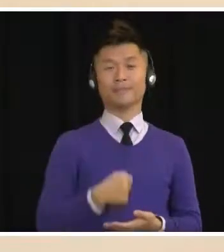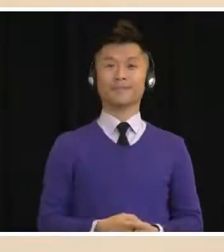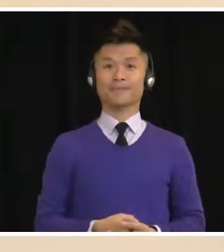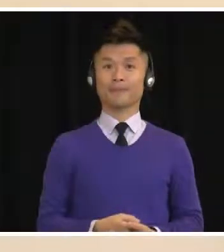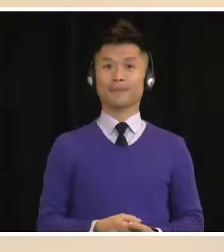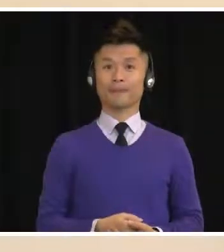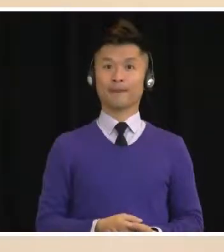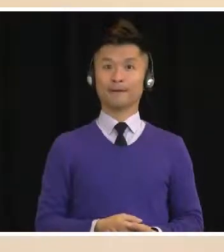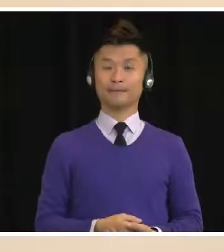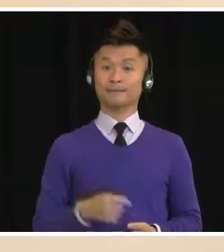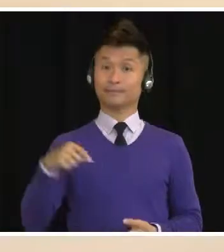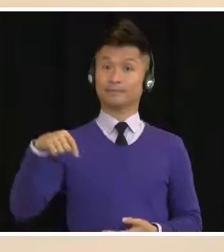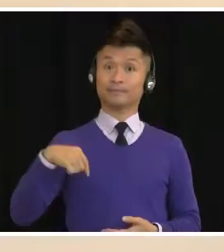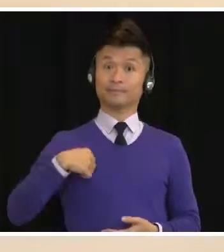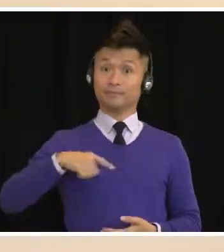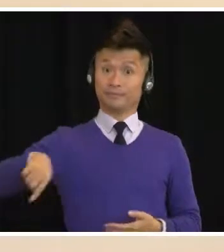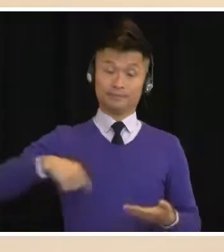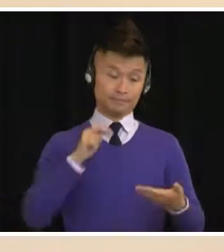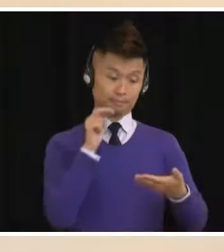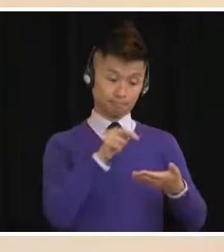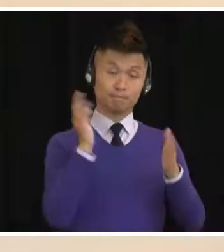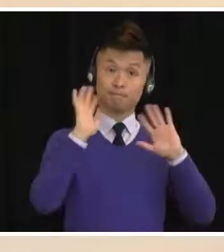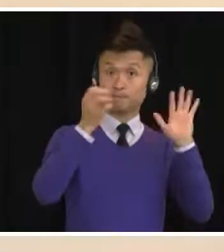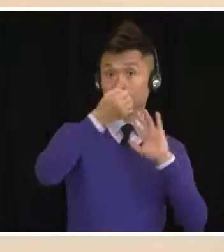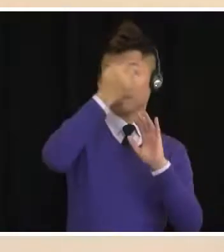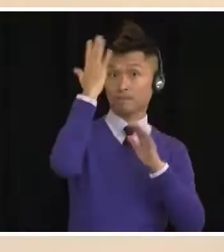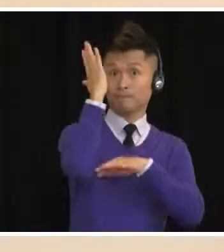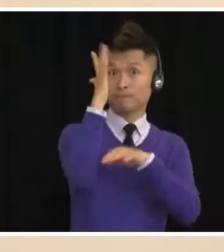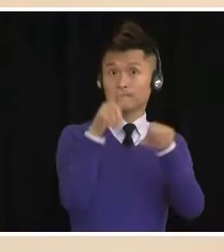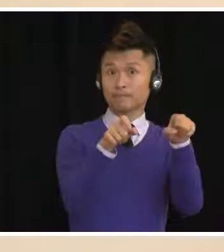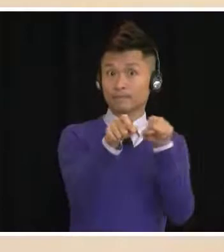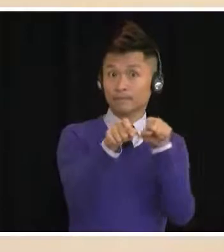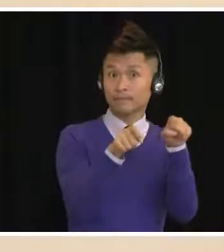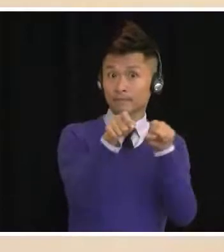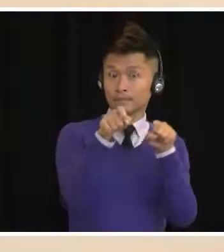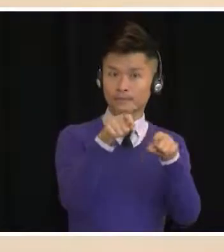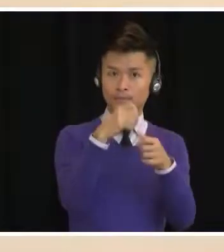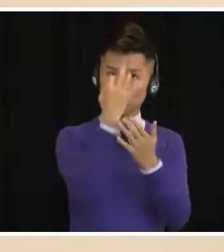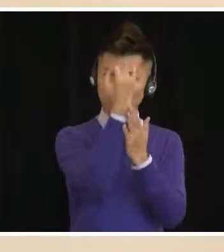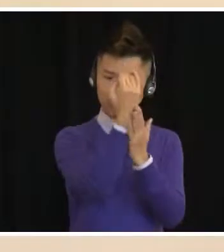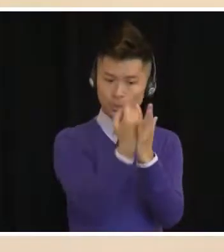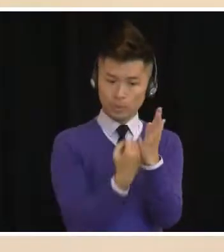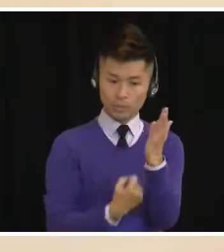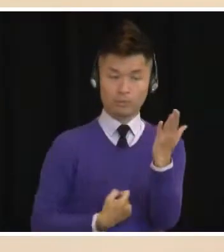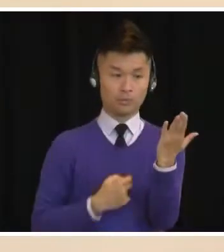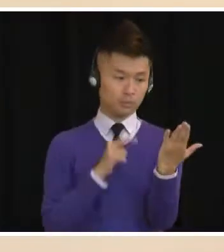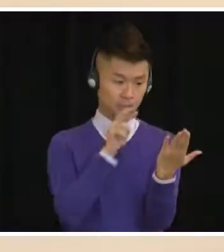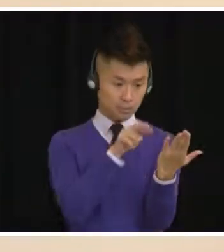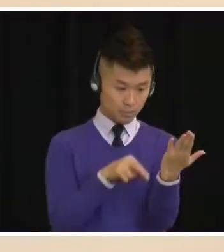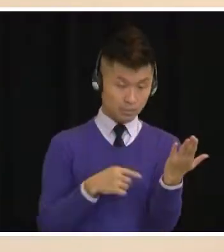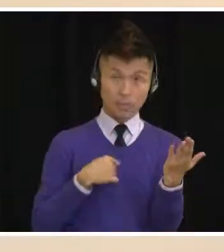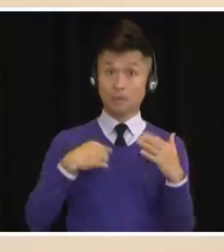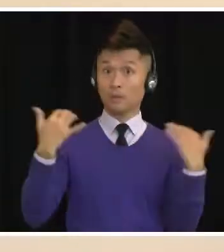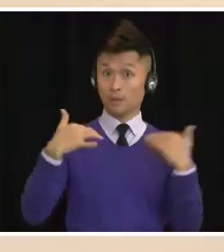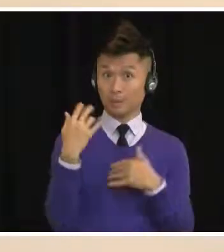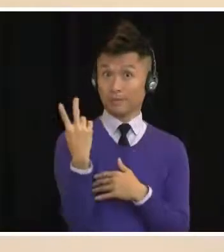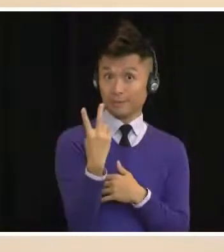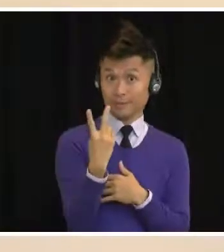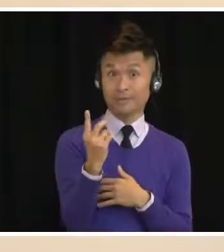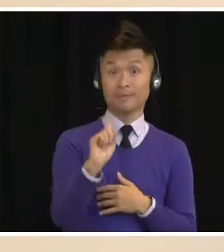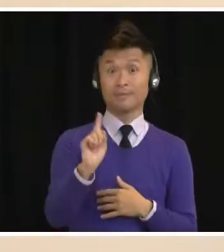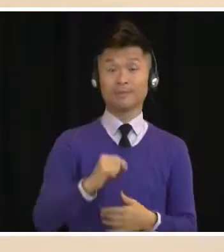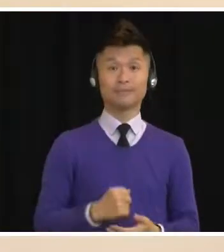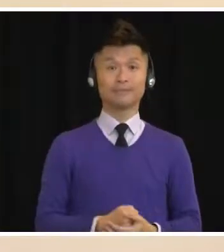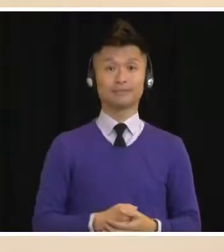in spending. My two follow-up questions. First is what plans you